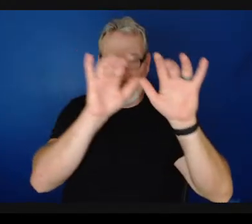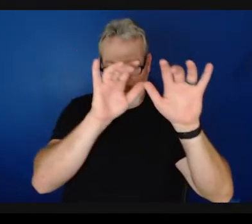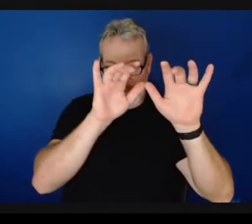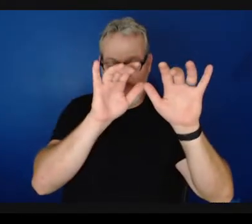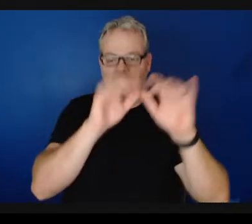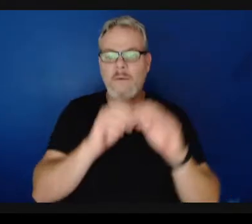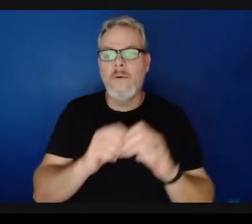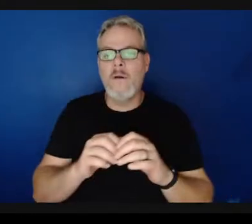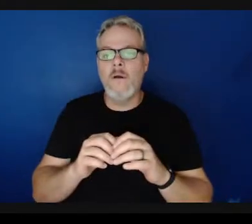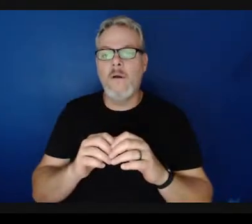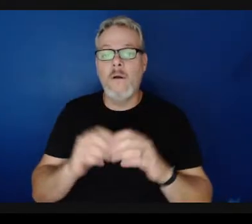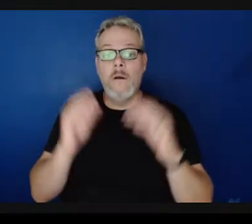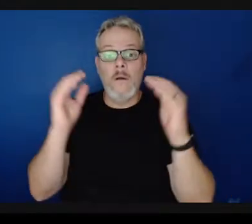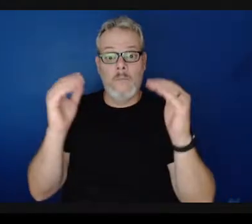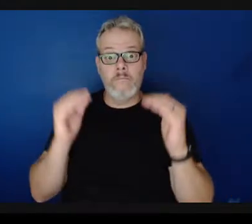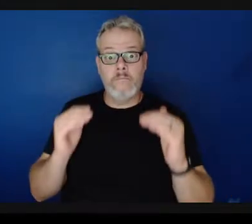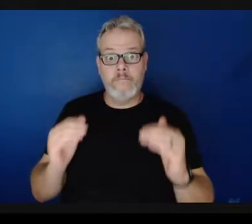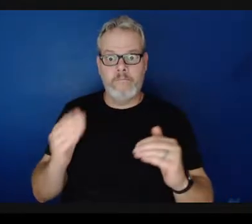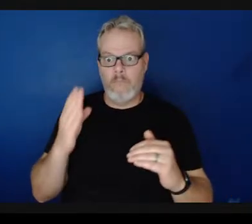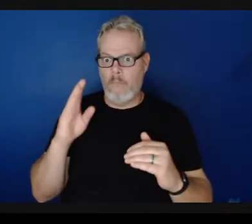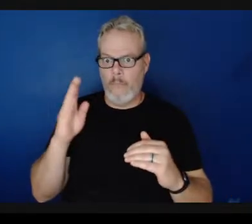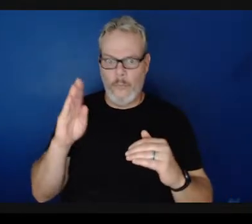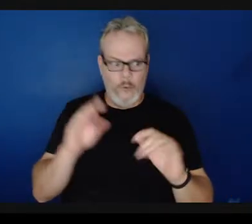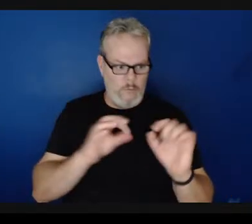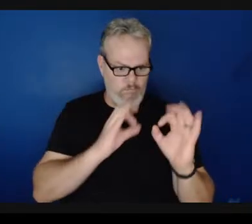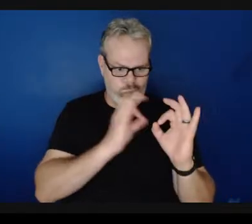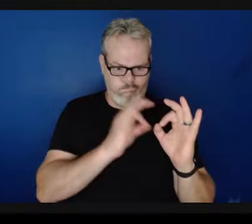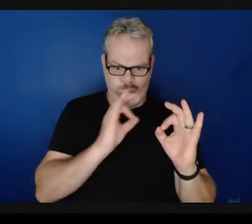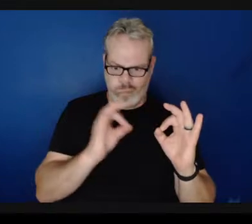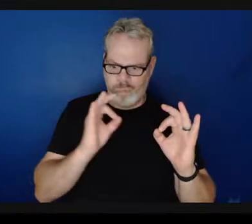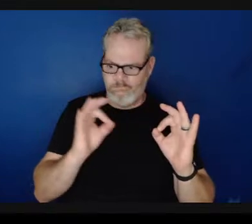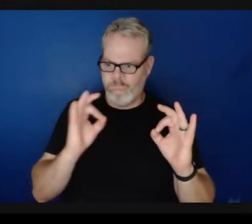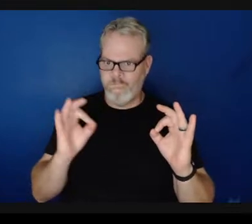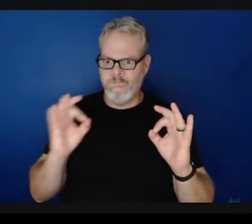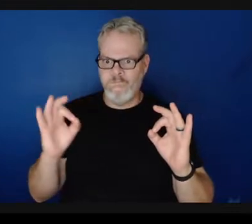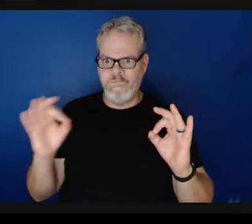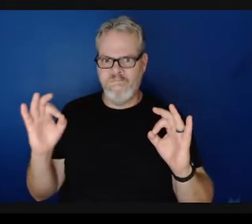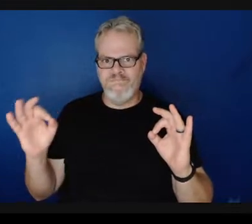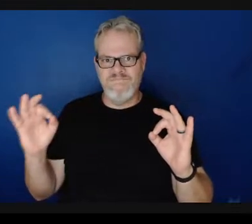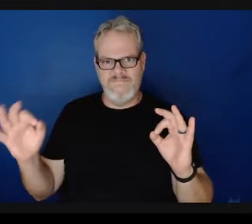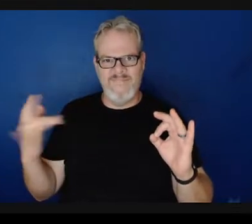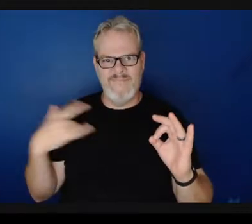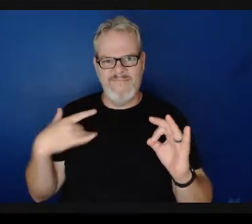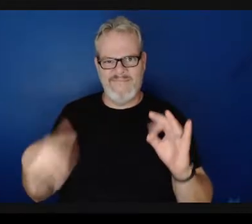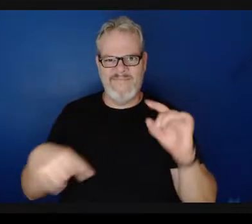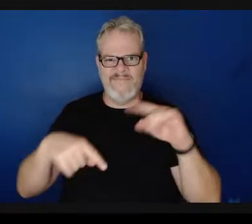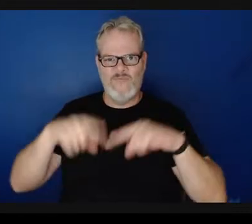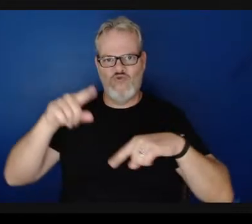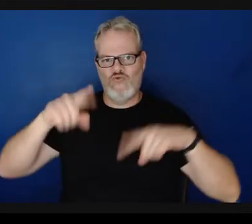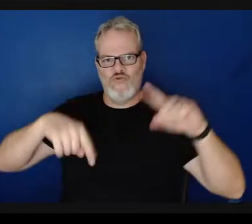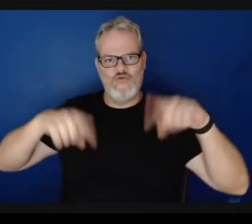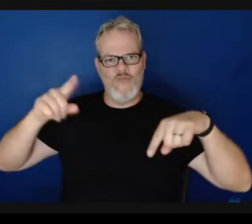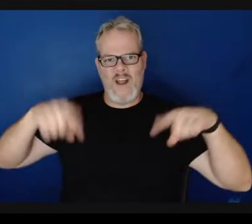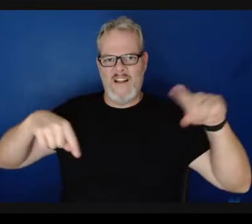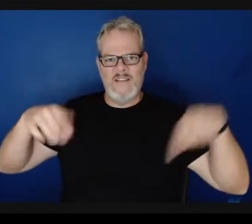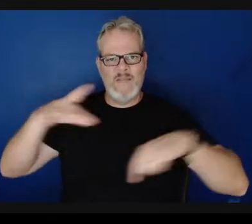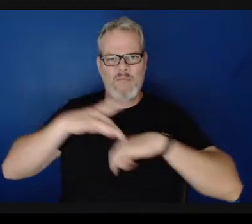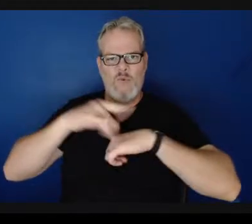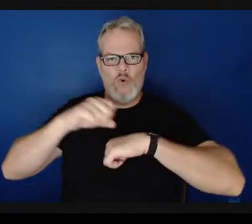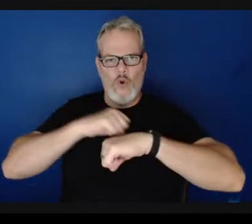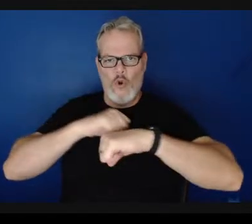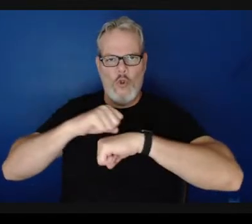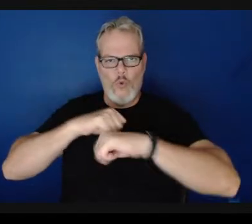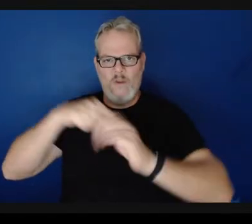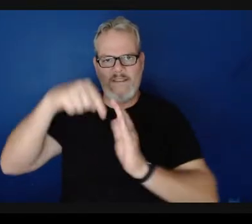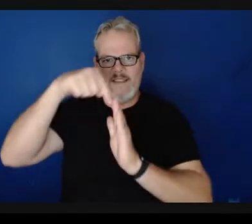lower down with this steady, more random flare-ups of earthquakes in the deep